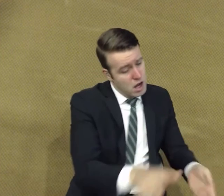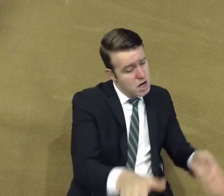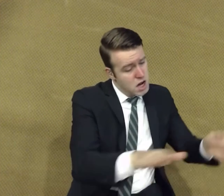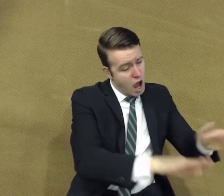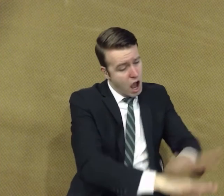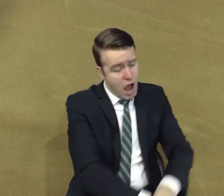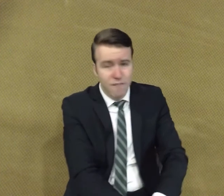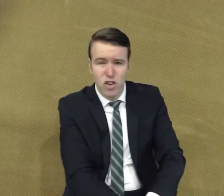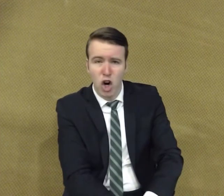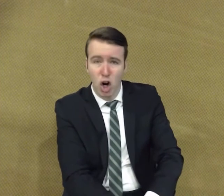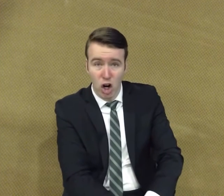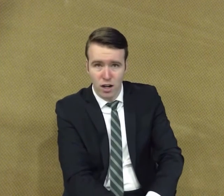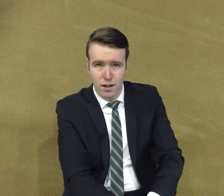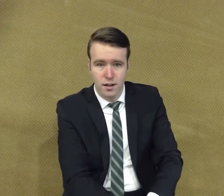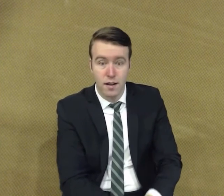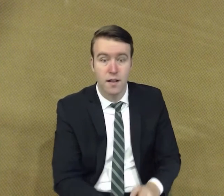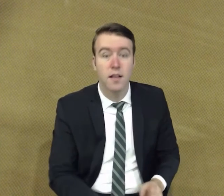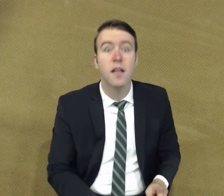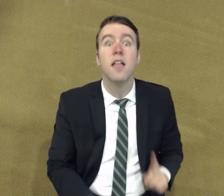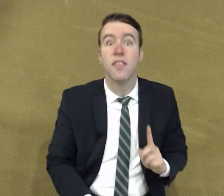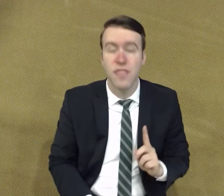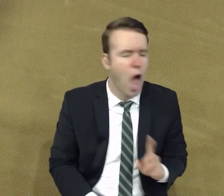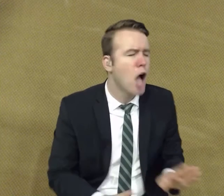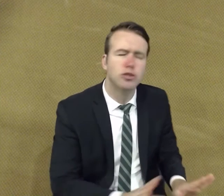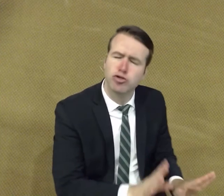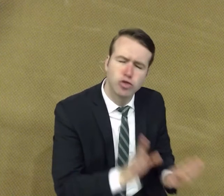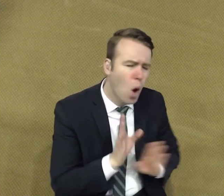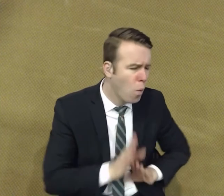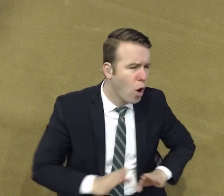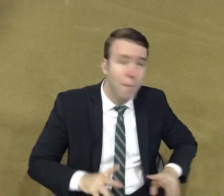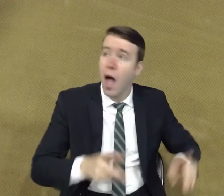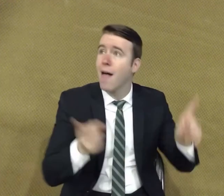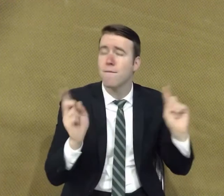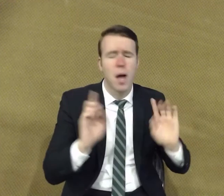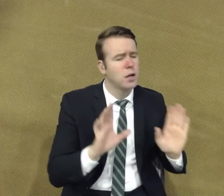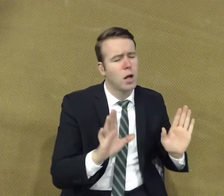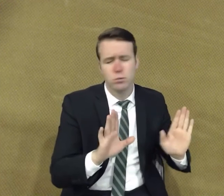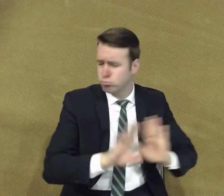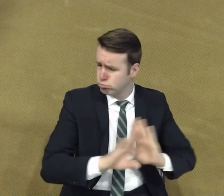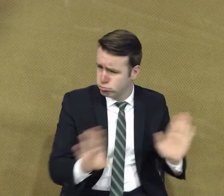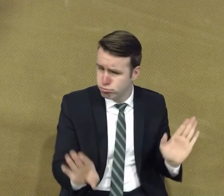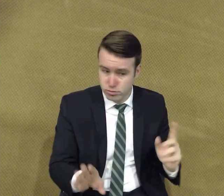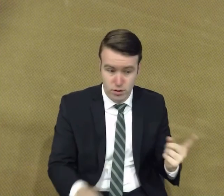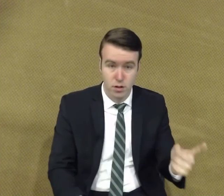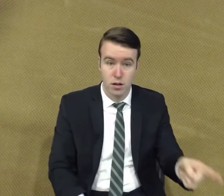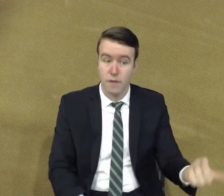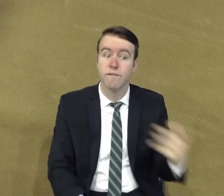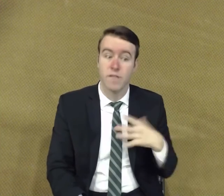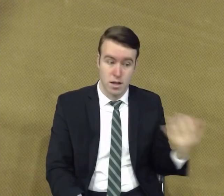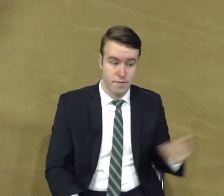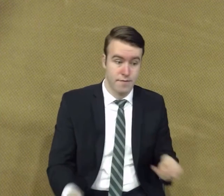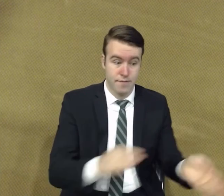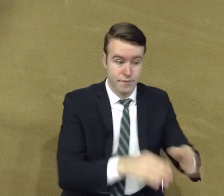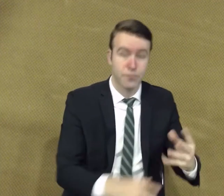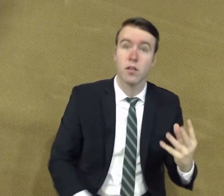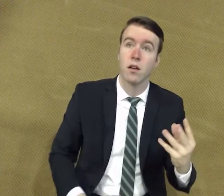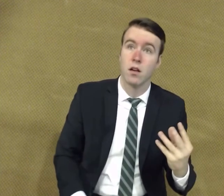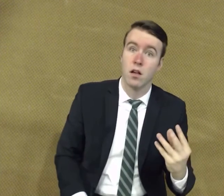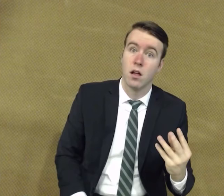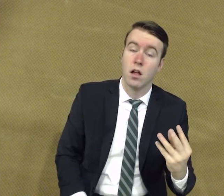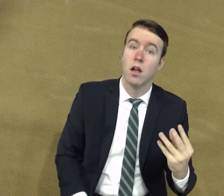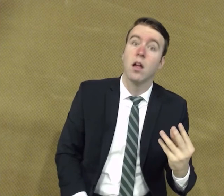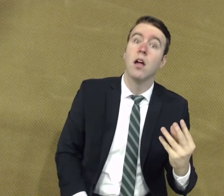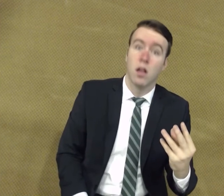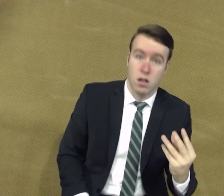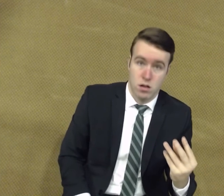and lays a cover over him and said, don't worry about anybody coming. And when he finally